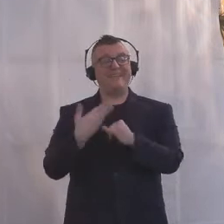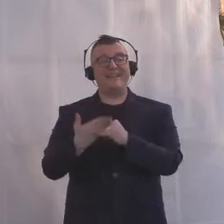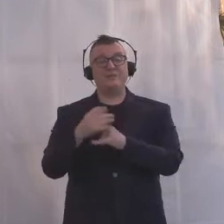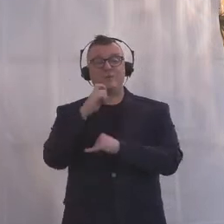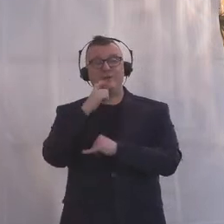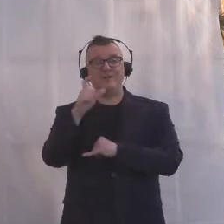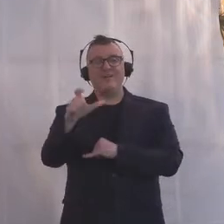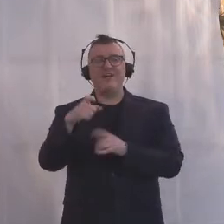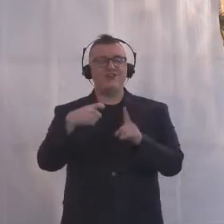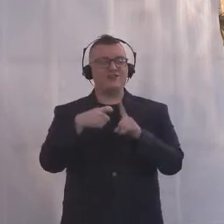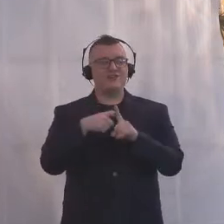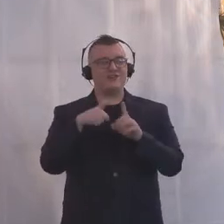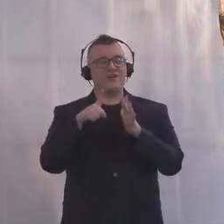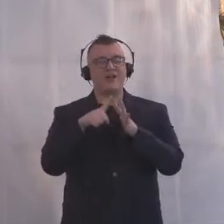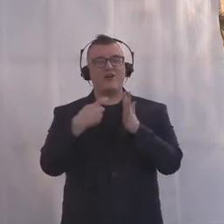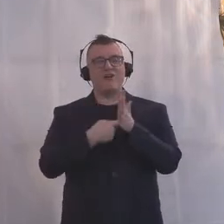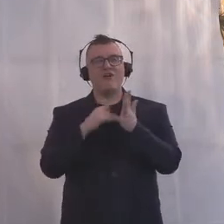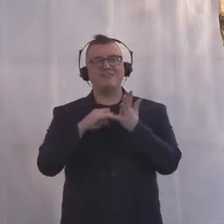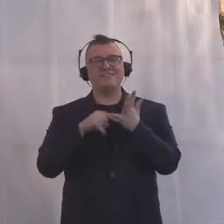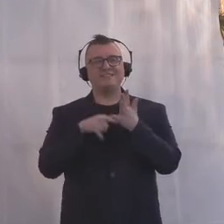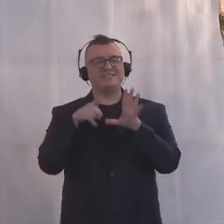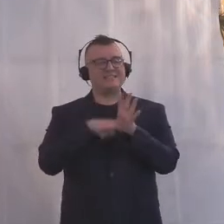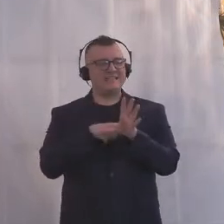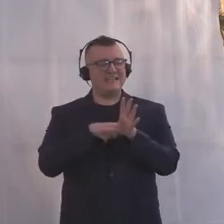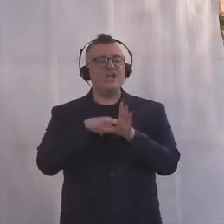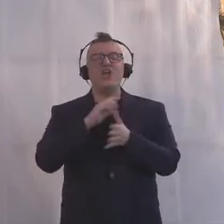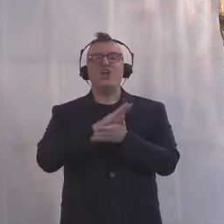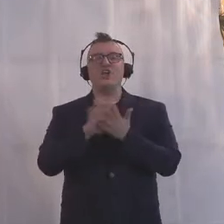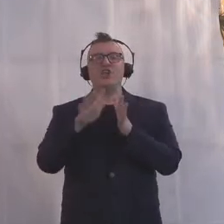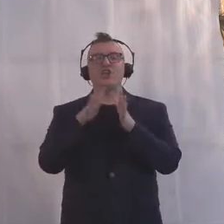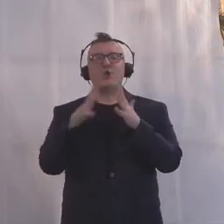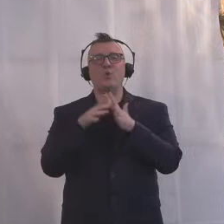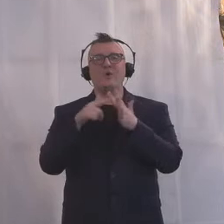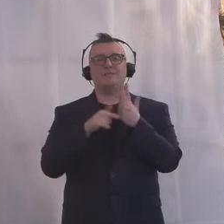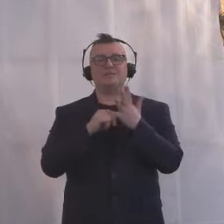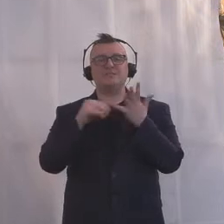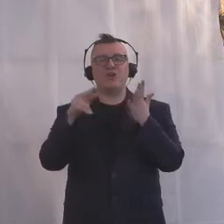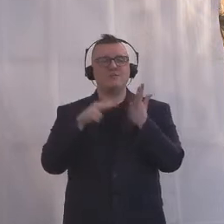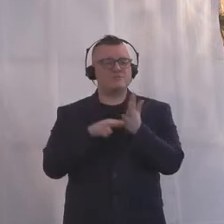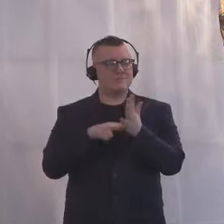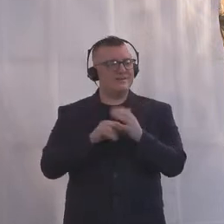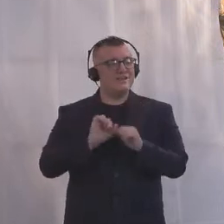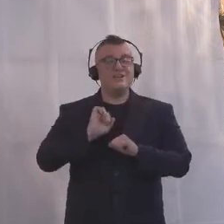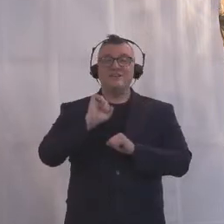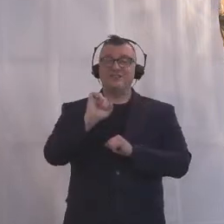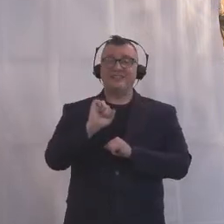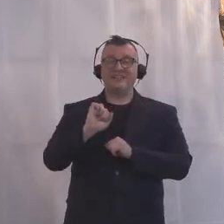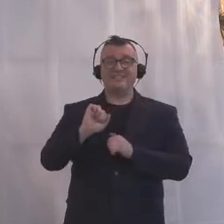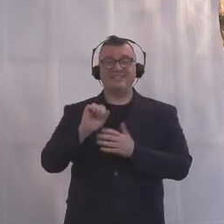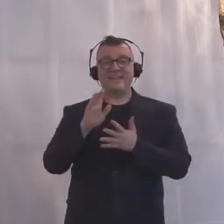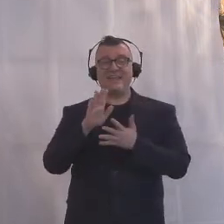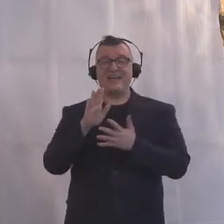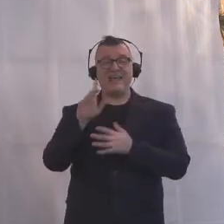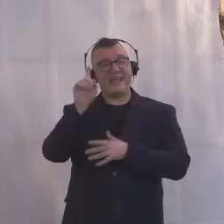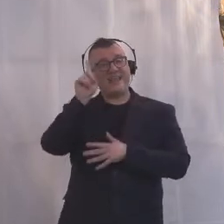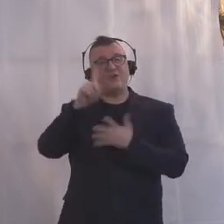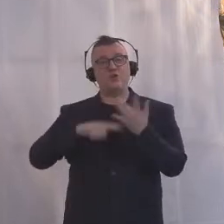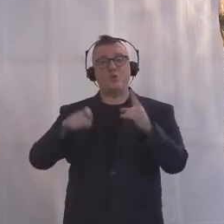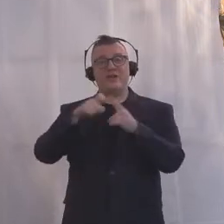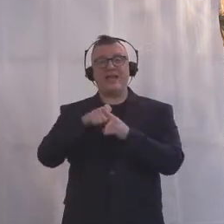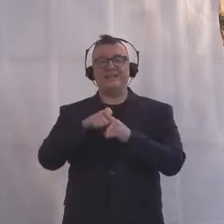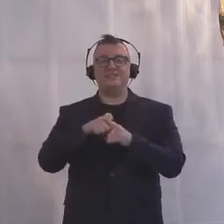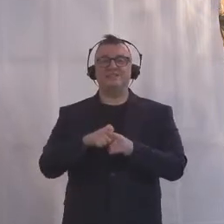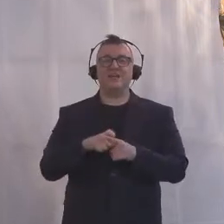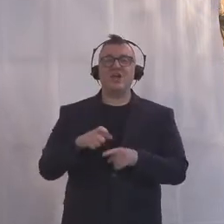which is Kirsty Hewitson. So Kirsty is the Innovate UK KTN Chief Executive Officer.